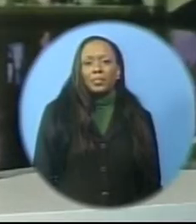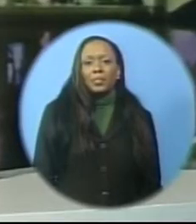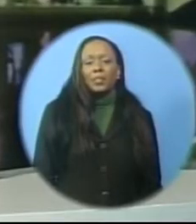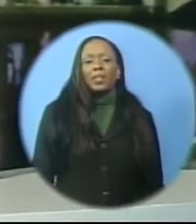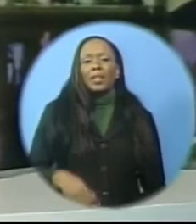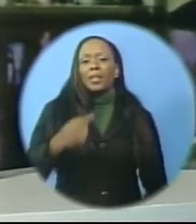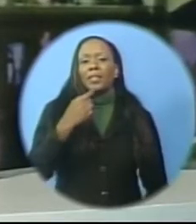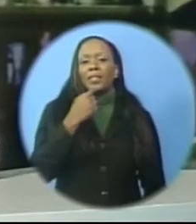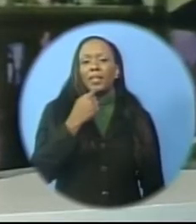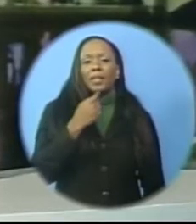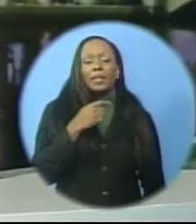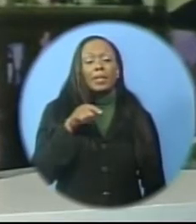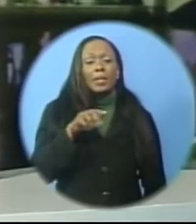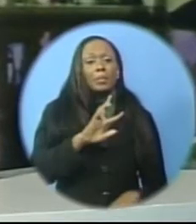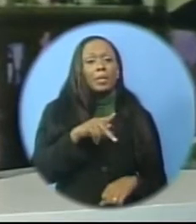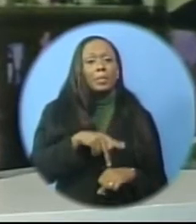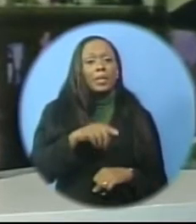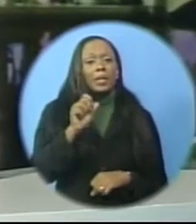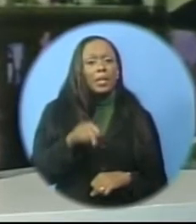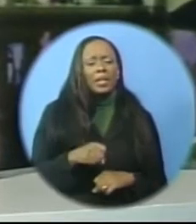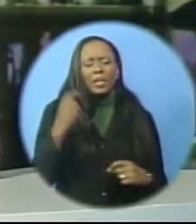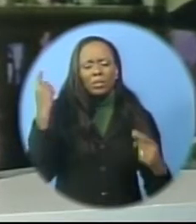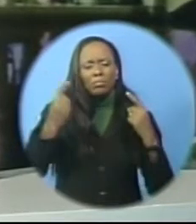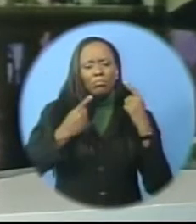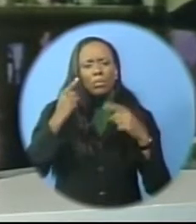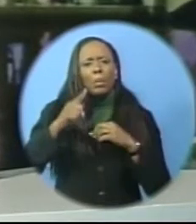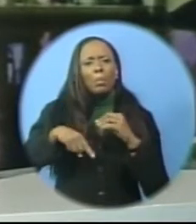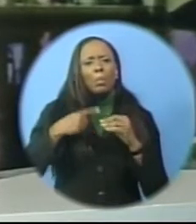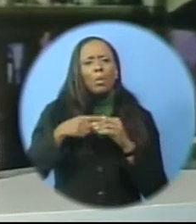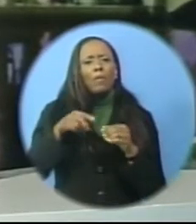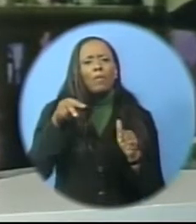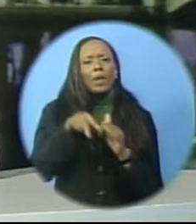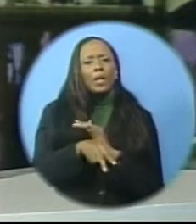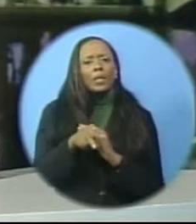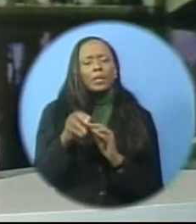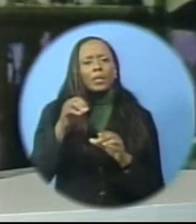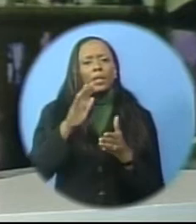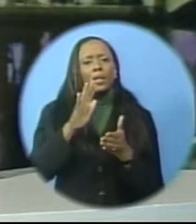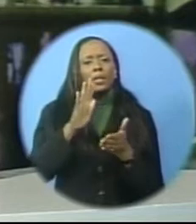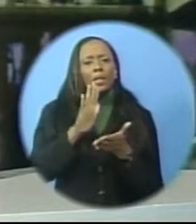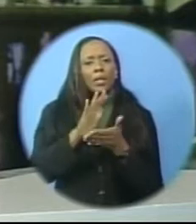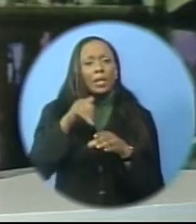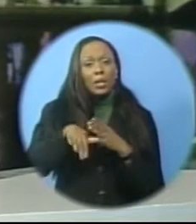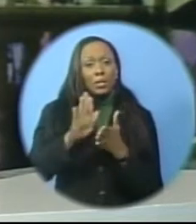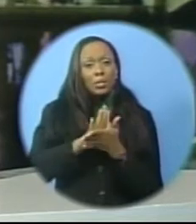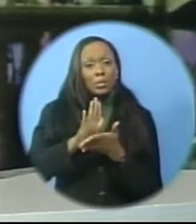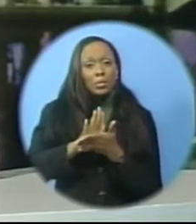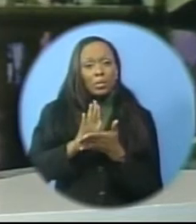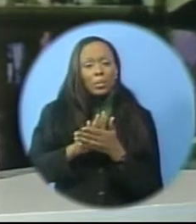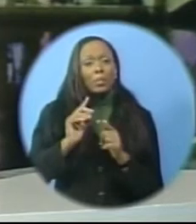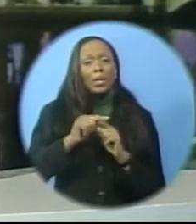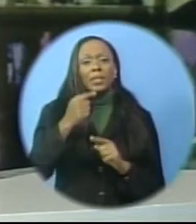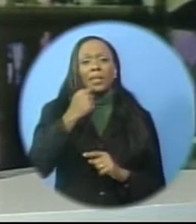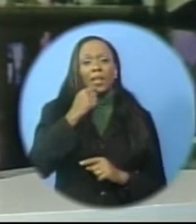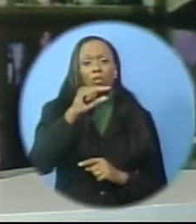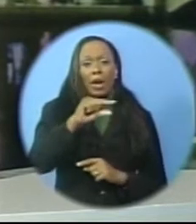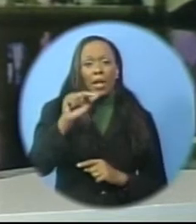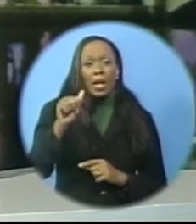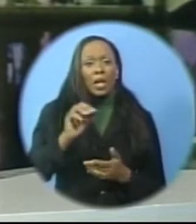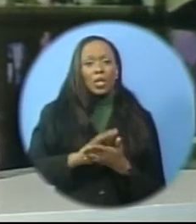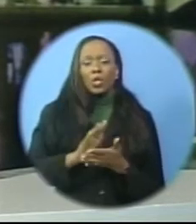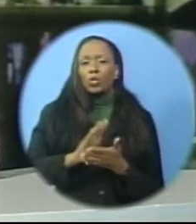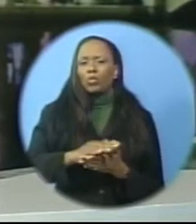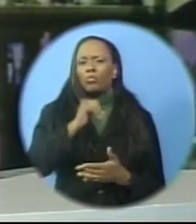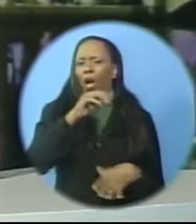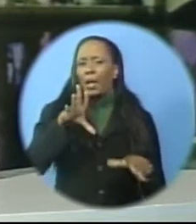Mr. Brown says, like all principals, he too is concerned about violence in schools. He maintains Grantley Adams has a